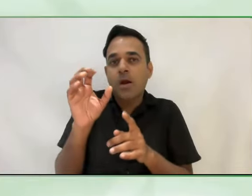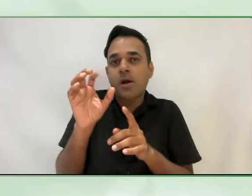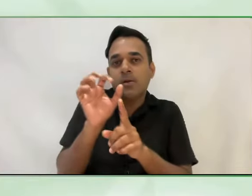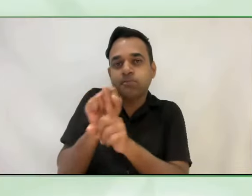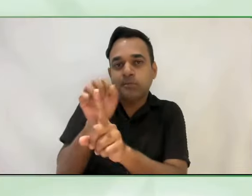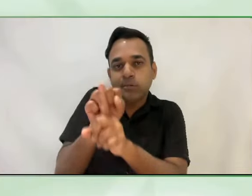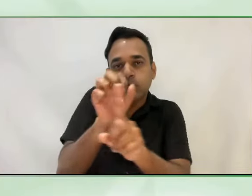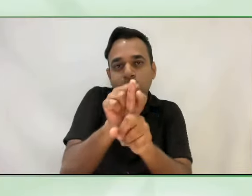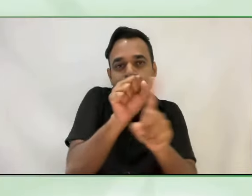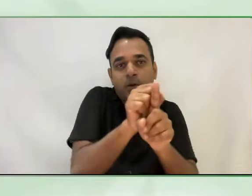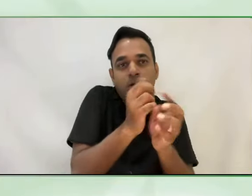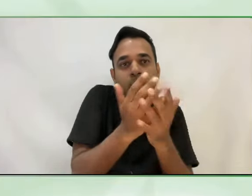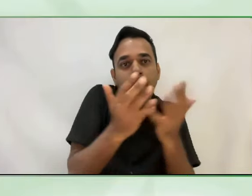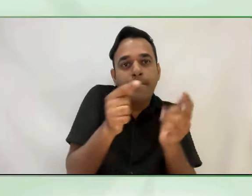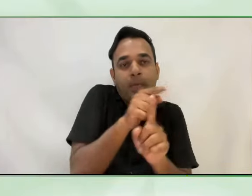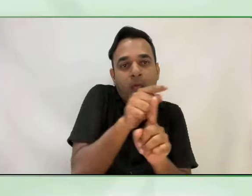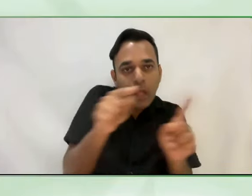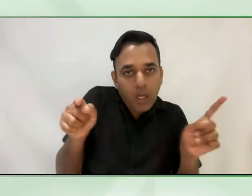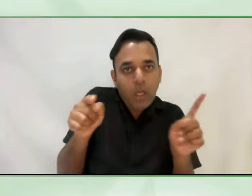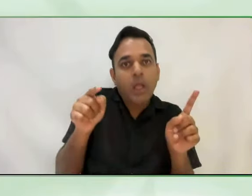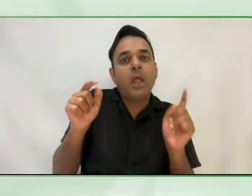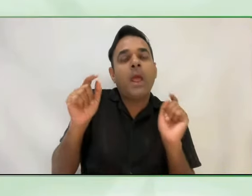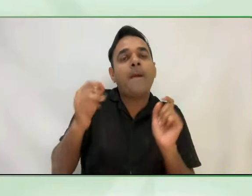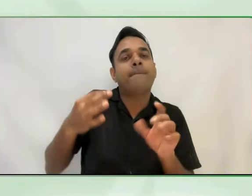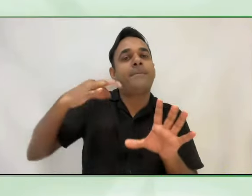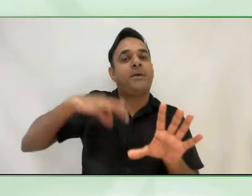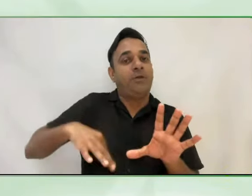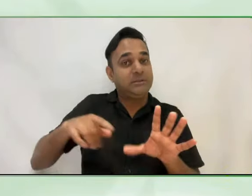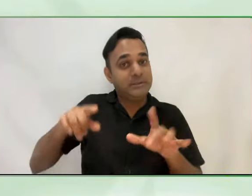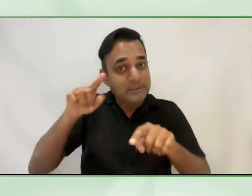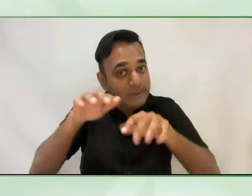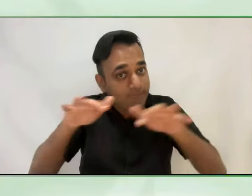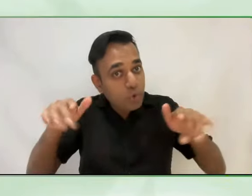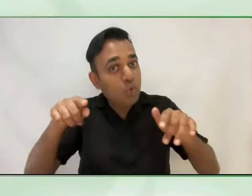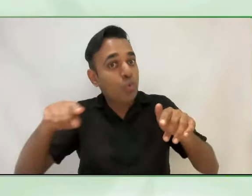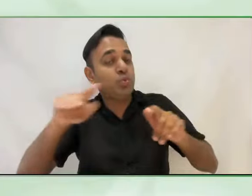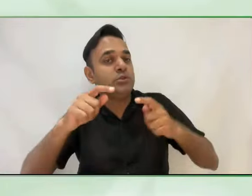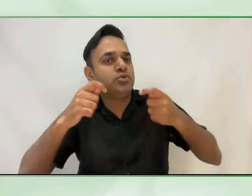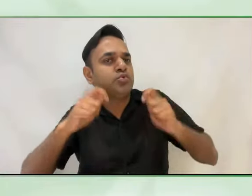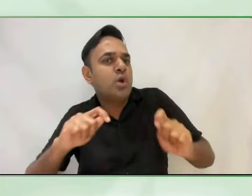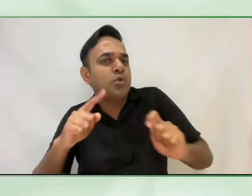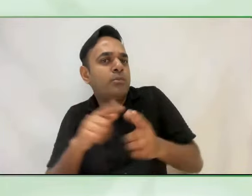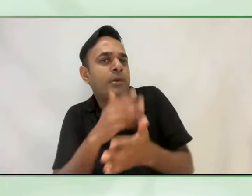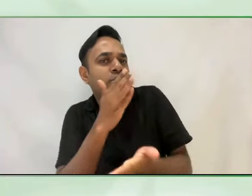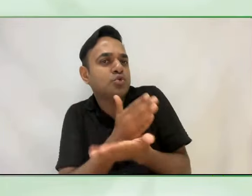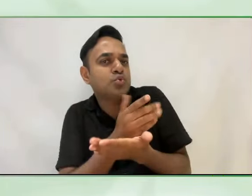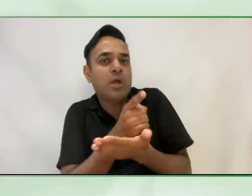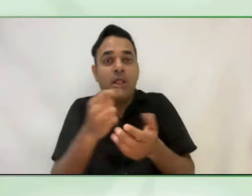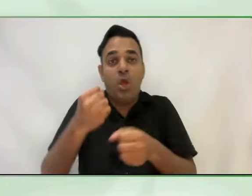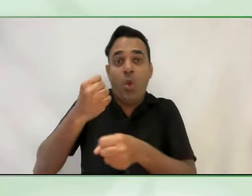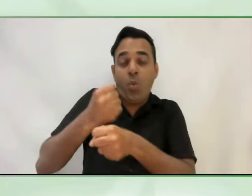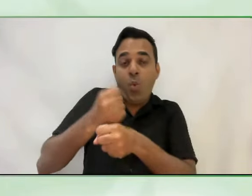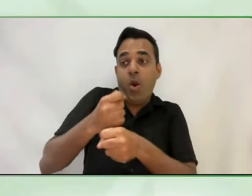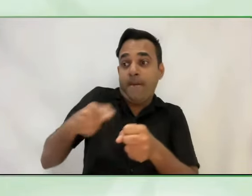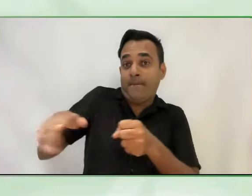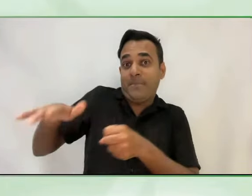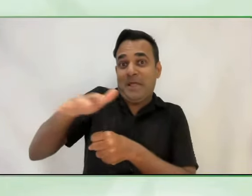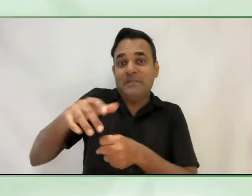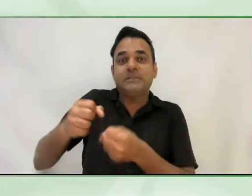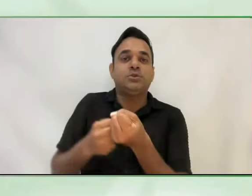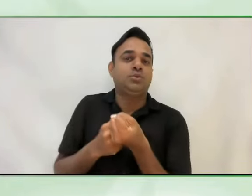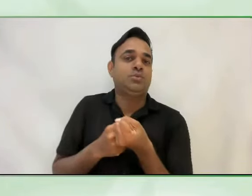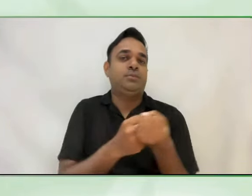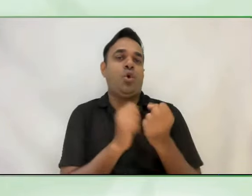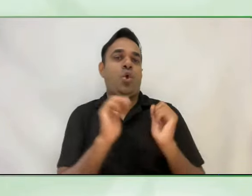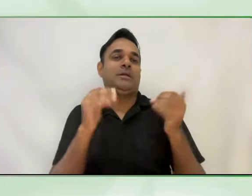people are becoming increasingly aware and increasingly understanding of the word neurodiversity. So they understand that it exists and that